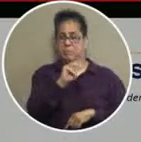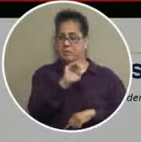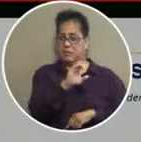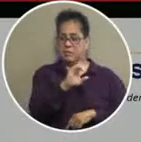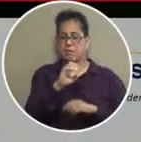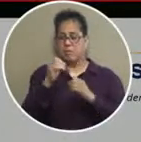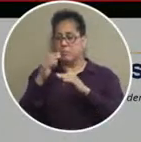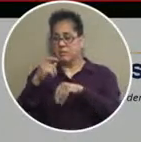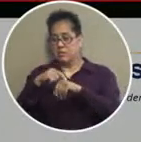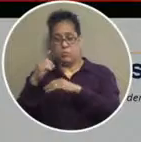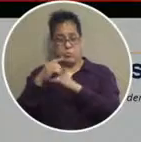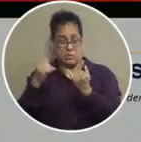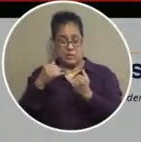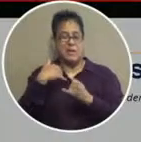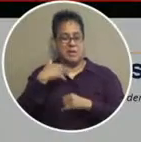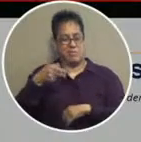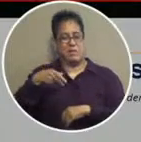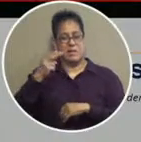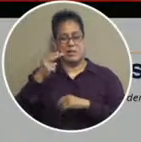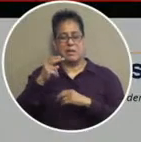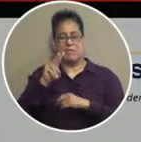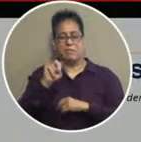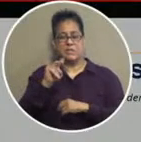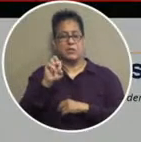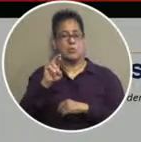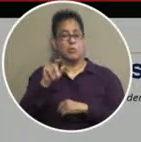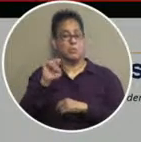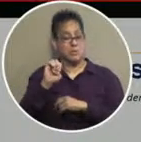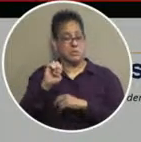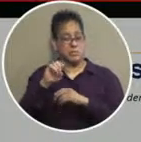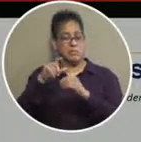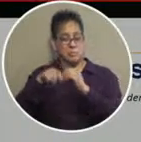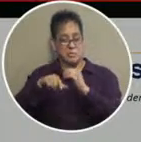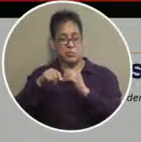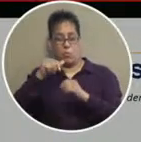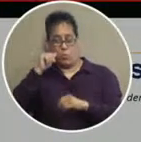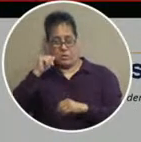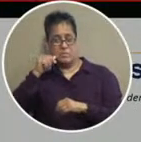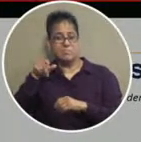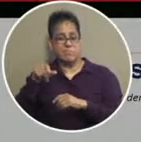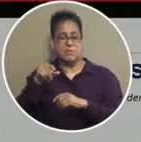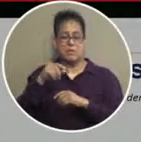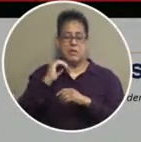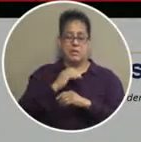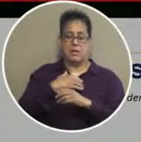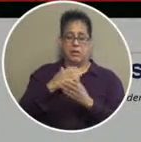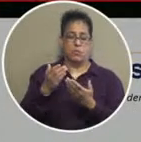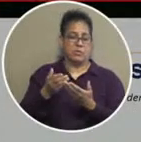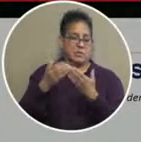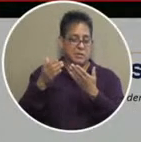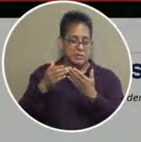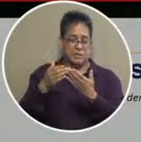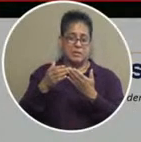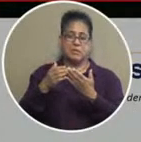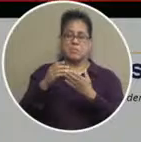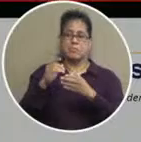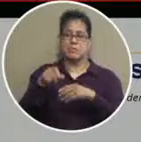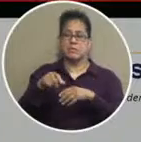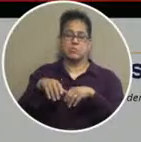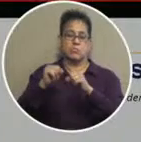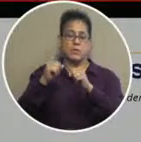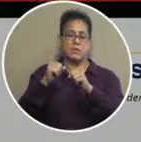times earlier today, we have a highly vulnerable population in El Paso and Juarez, and our enhanced response must convene the right people to